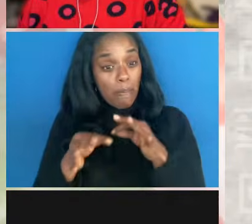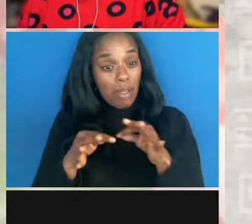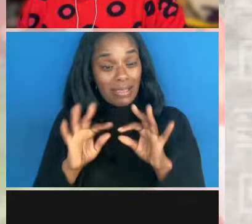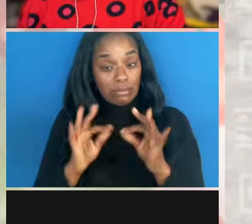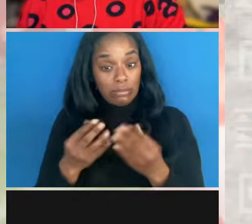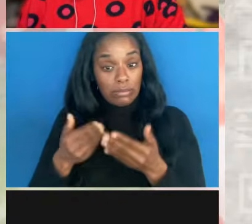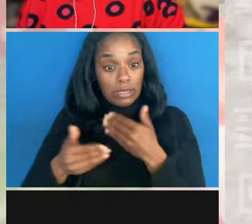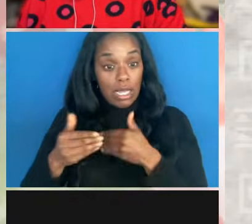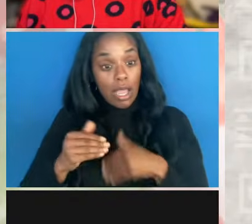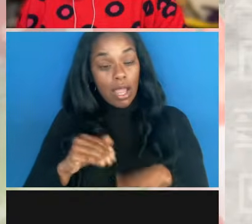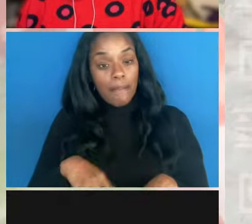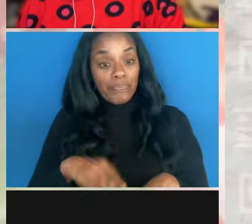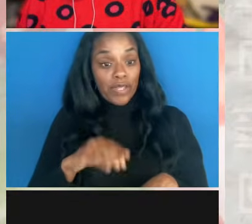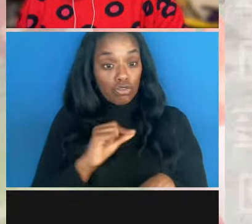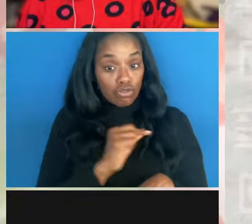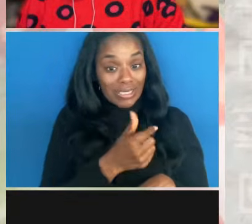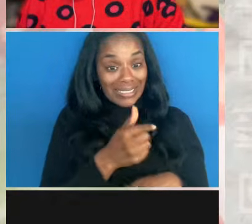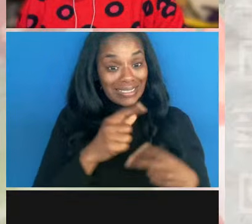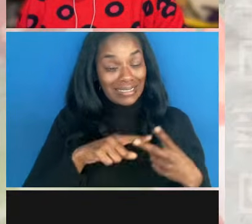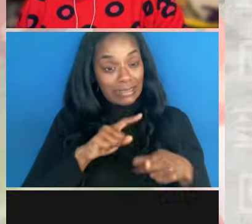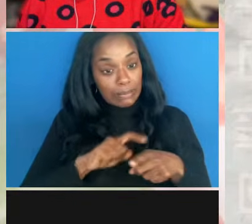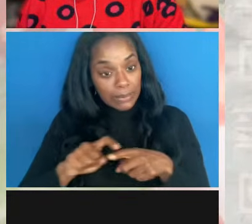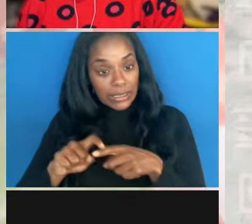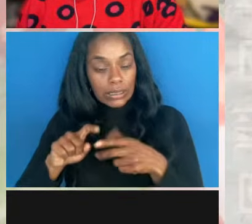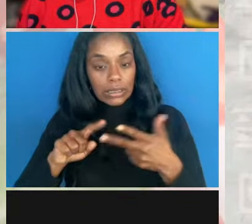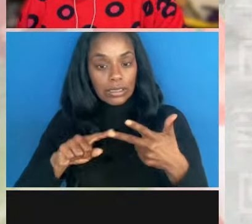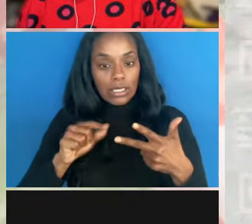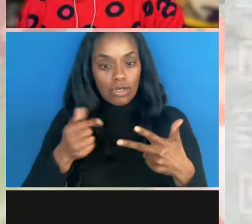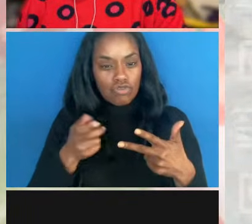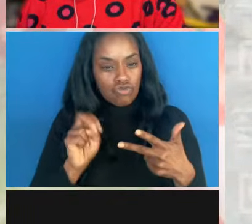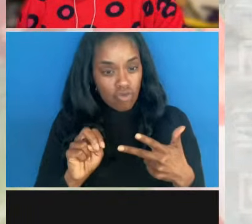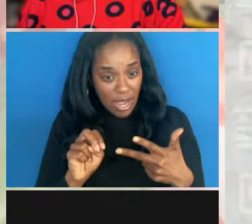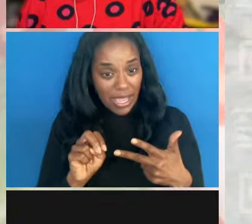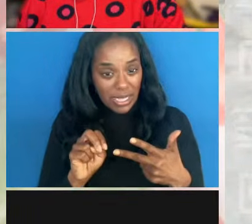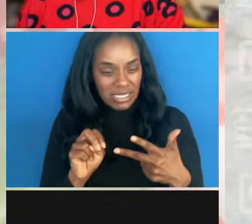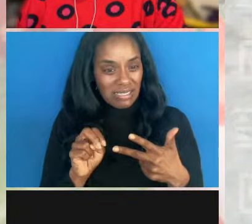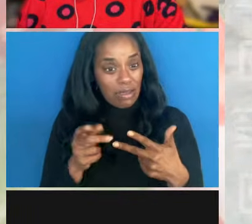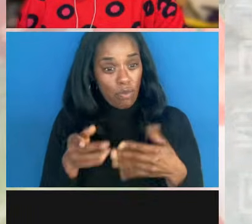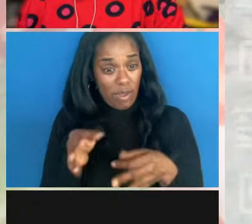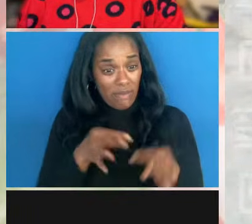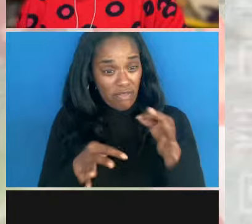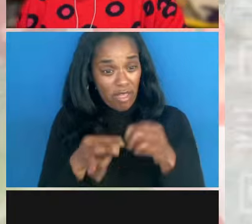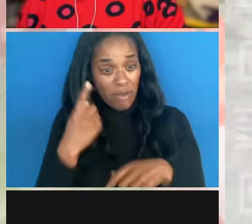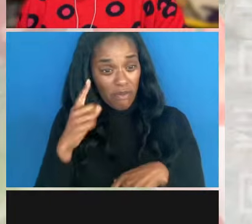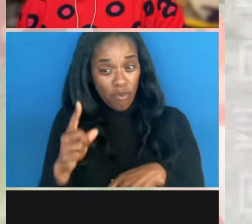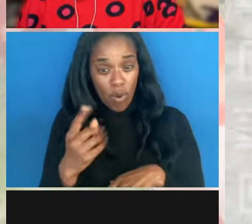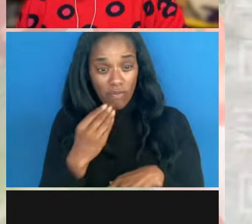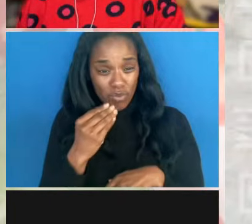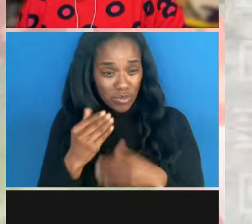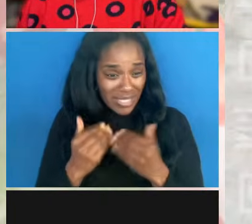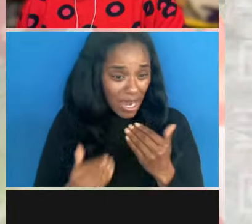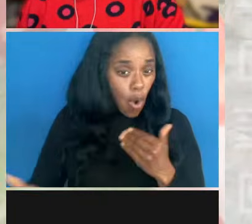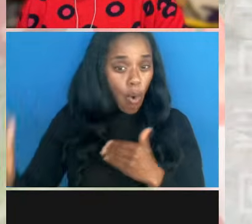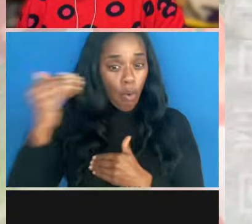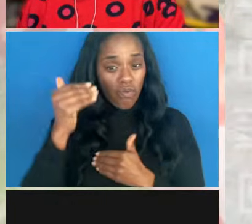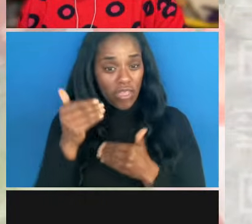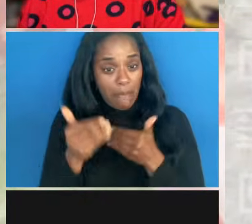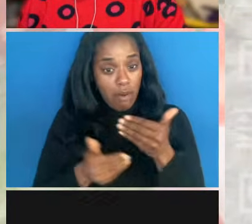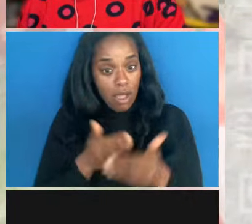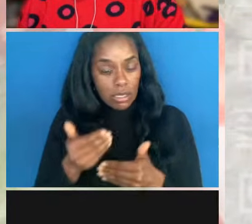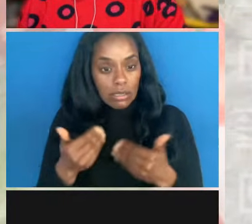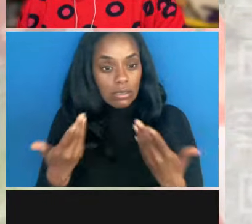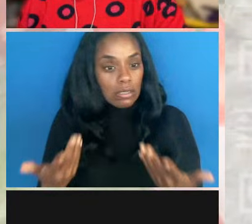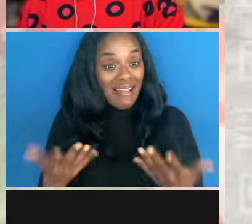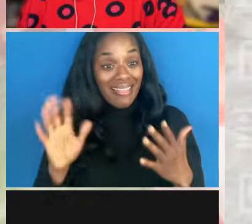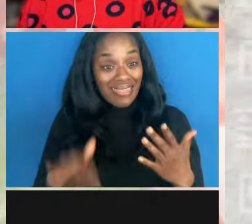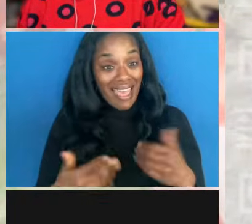ultra-processed foods, we lose the natural protection our bodies once had against heart disease. And that's why returning